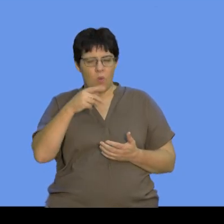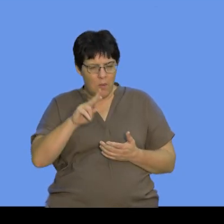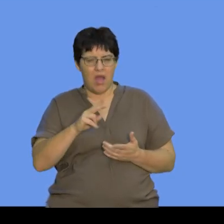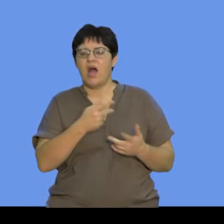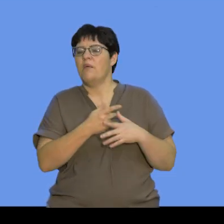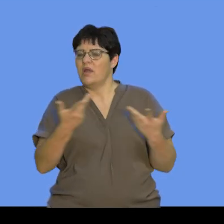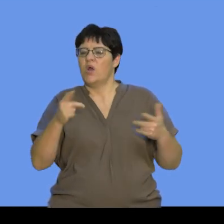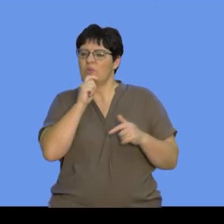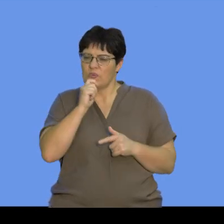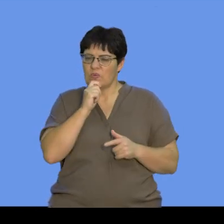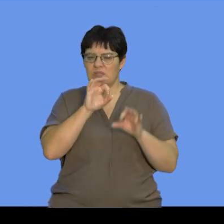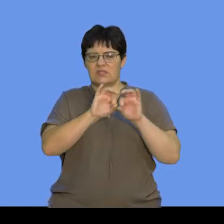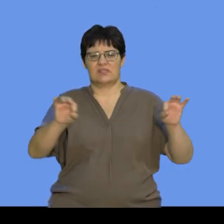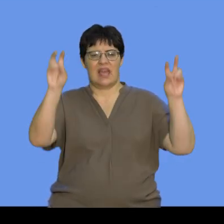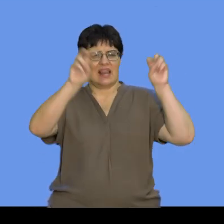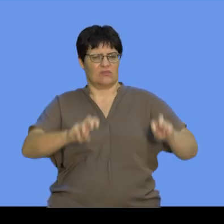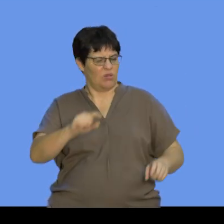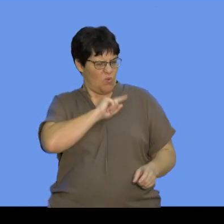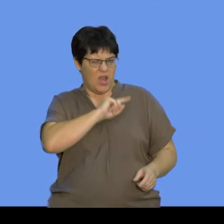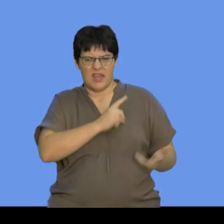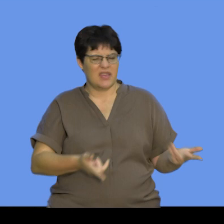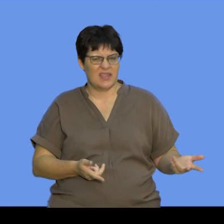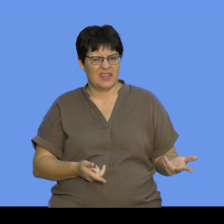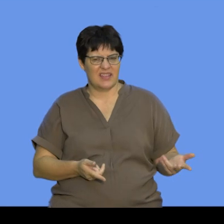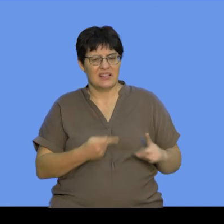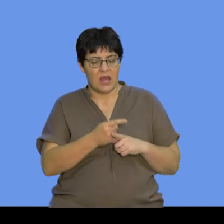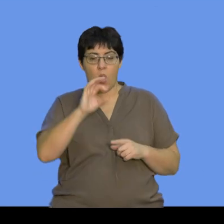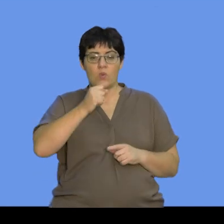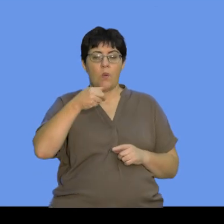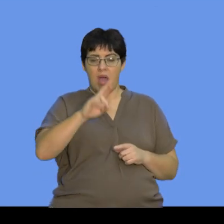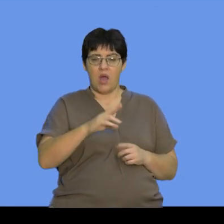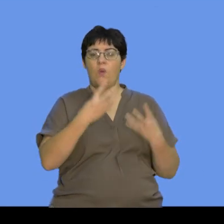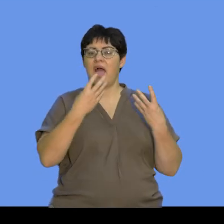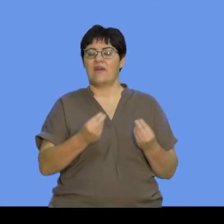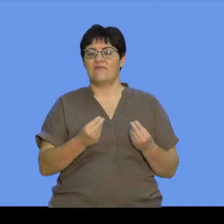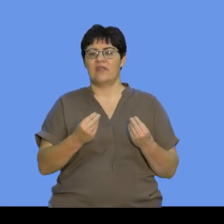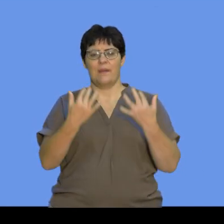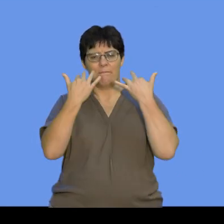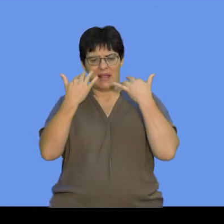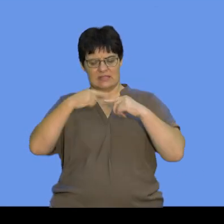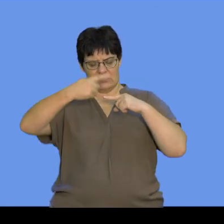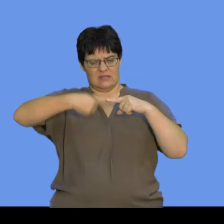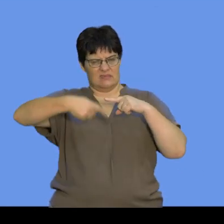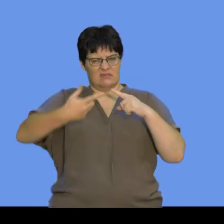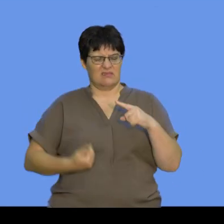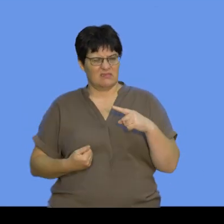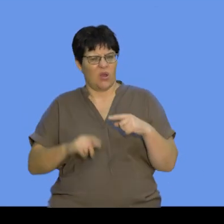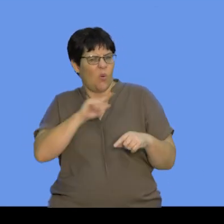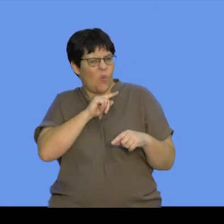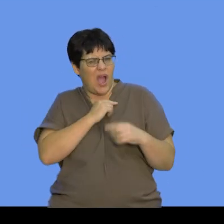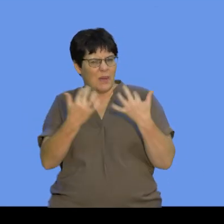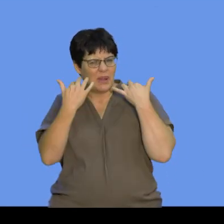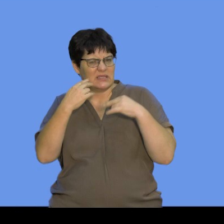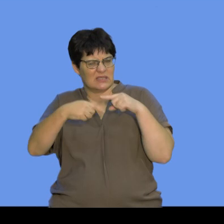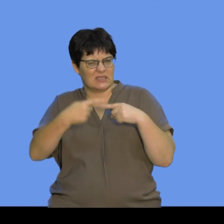so? And also around those copper wires we've got plastic material. Why plastic? Why